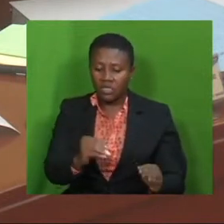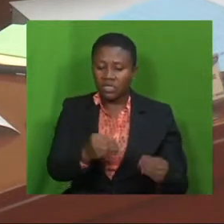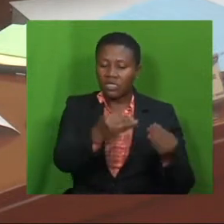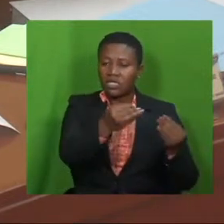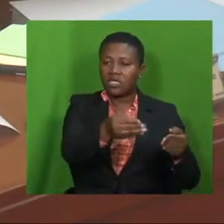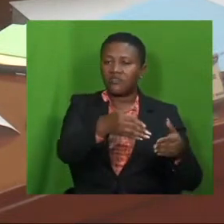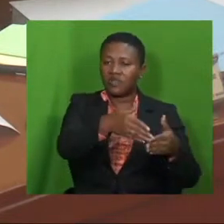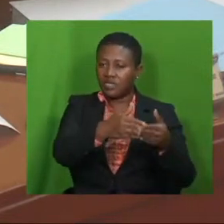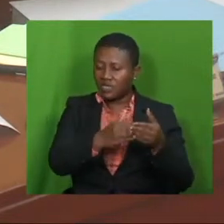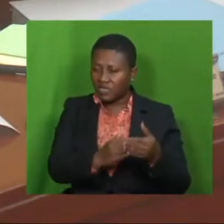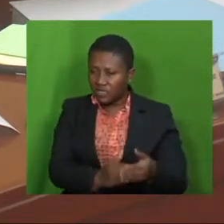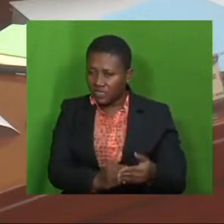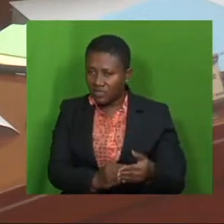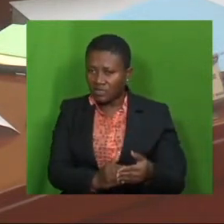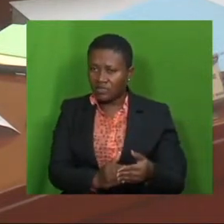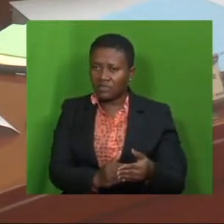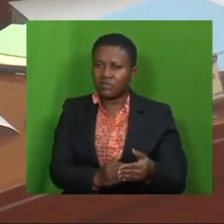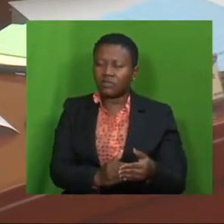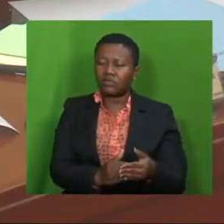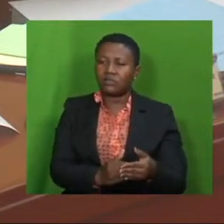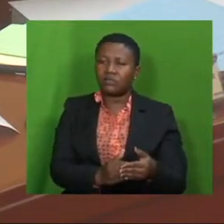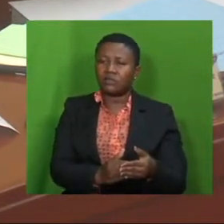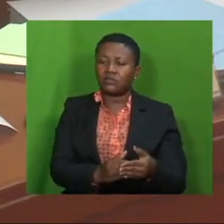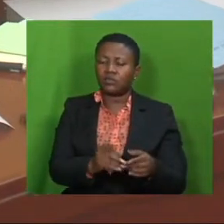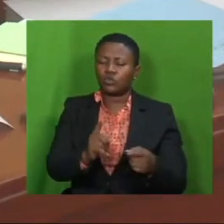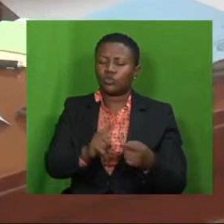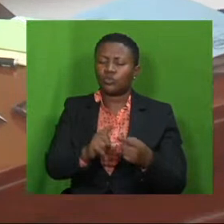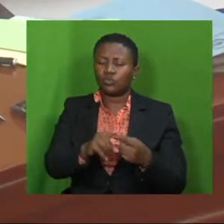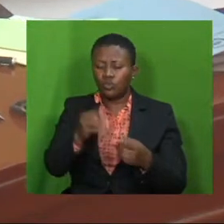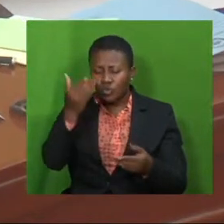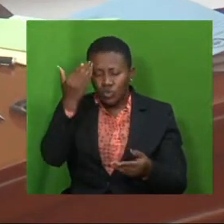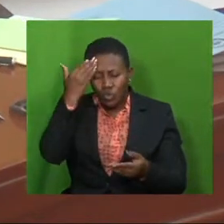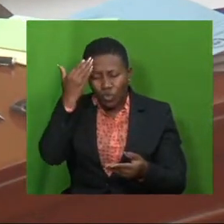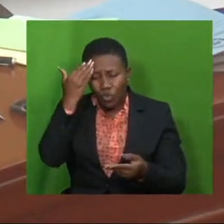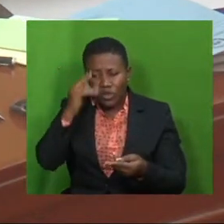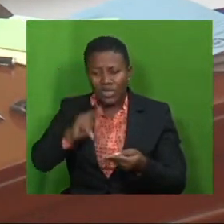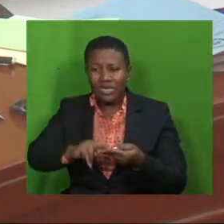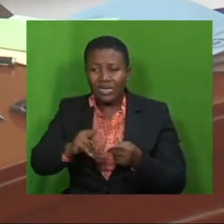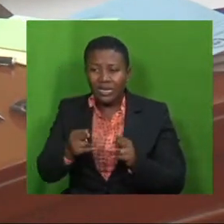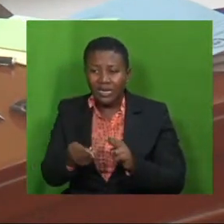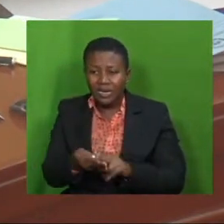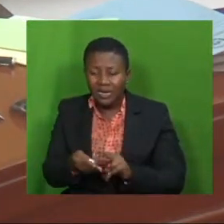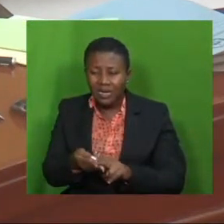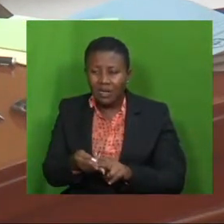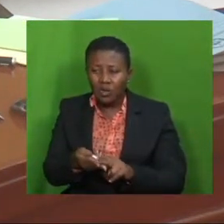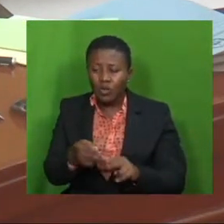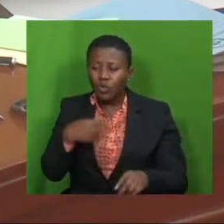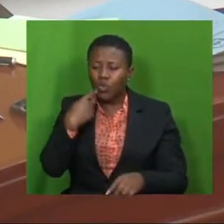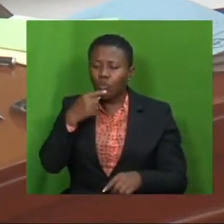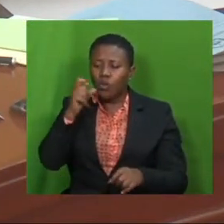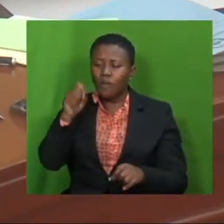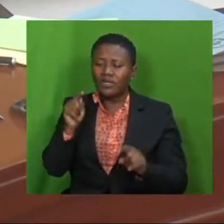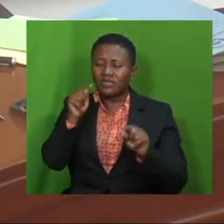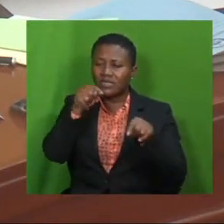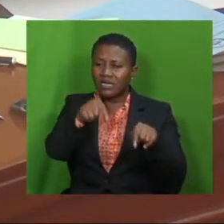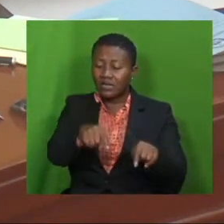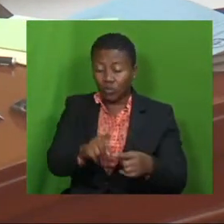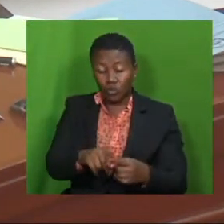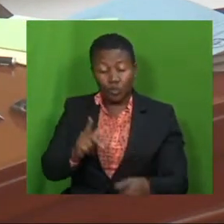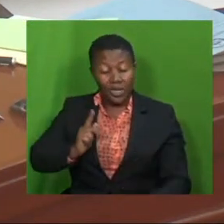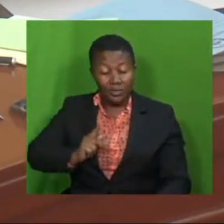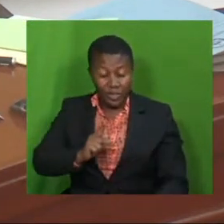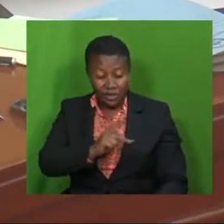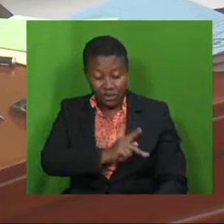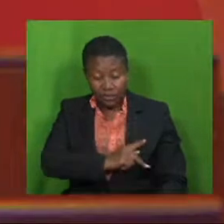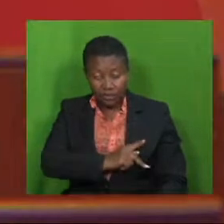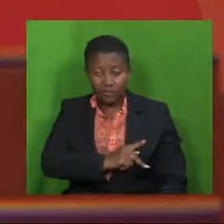there to regulate the numbers who are to attend Parliament.